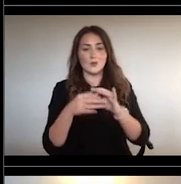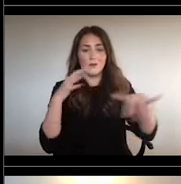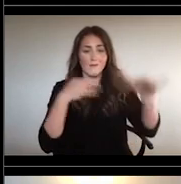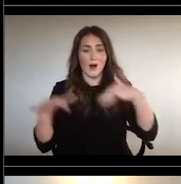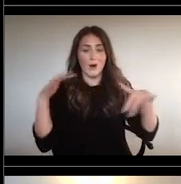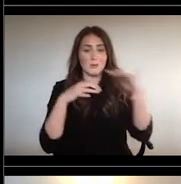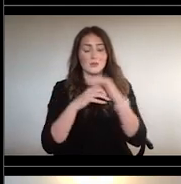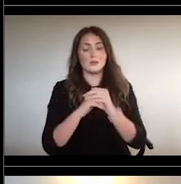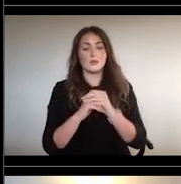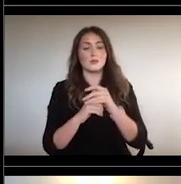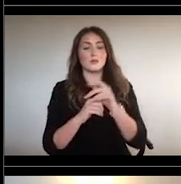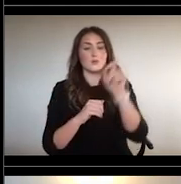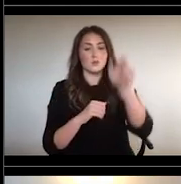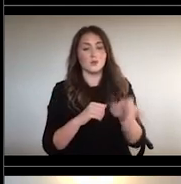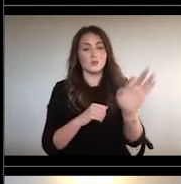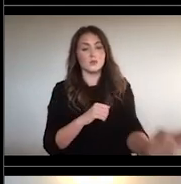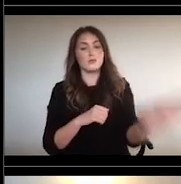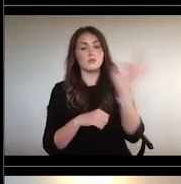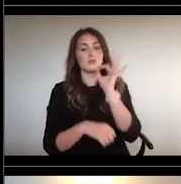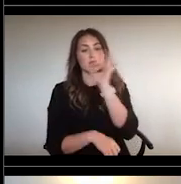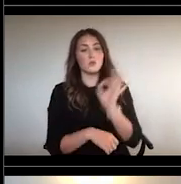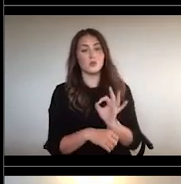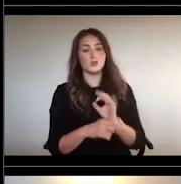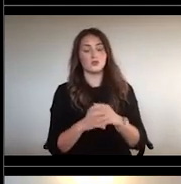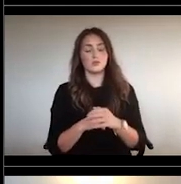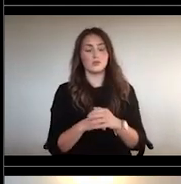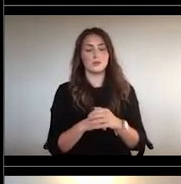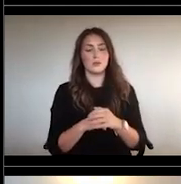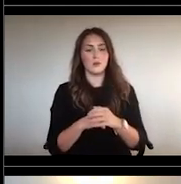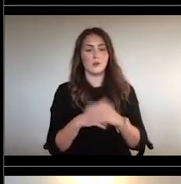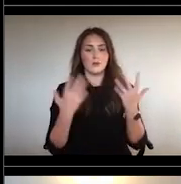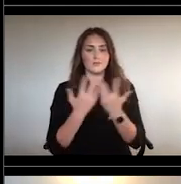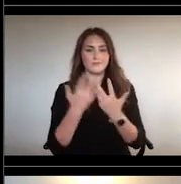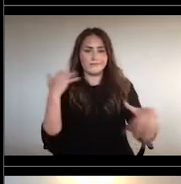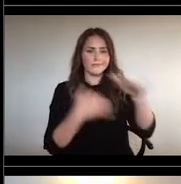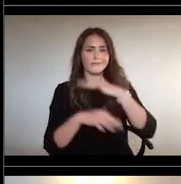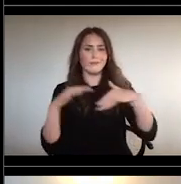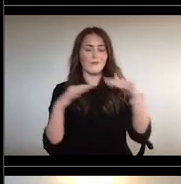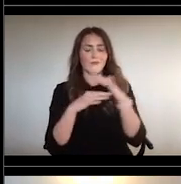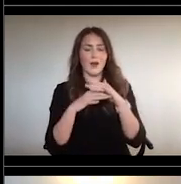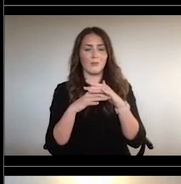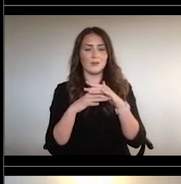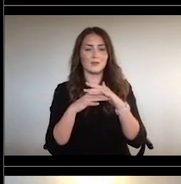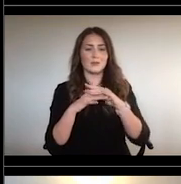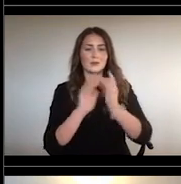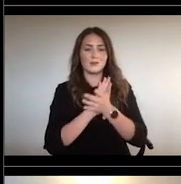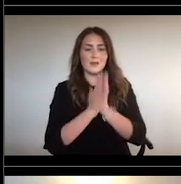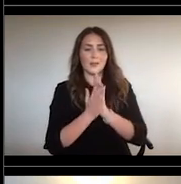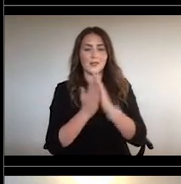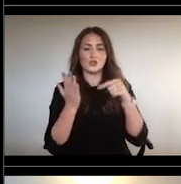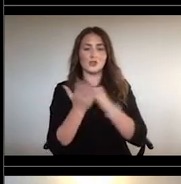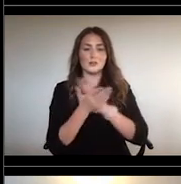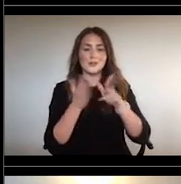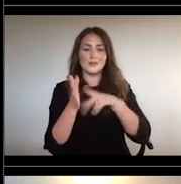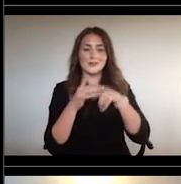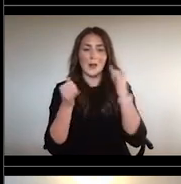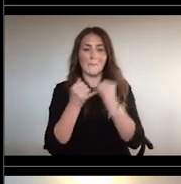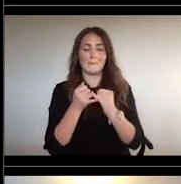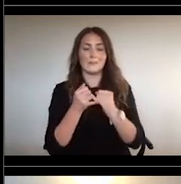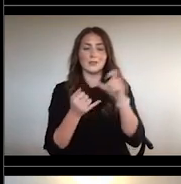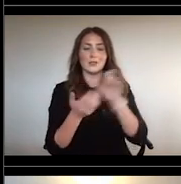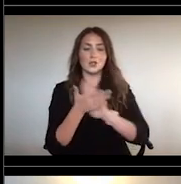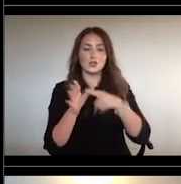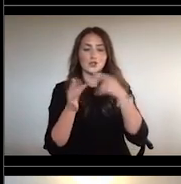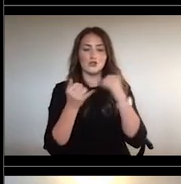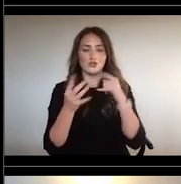a question's been asked, what's being done to mitigate the environmental damage to Thames Chase? Gareth, is that a question that you can